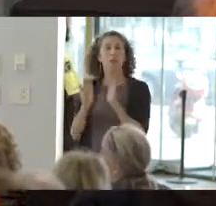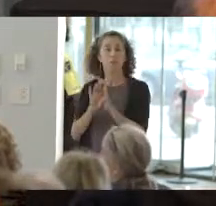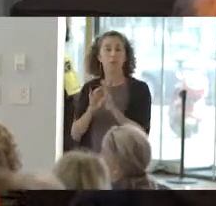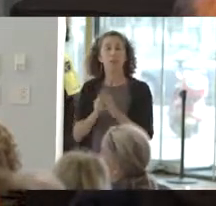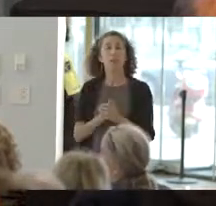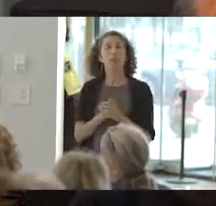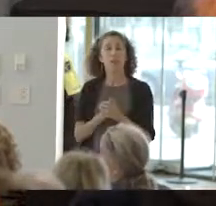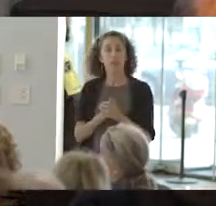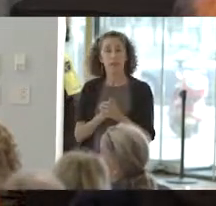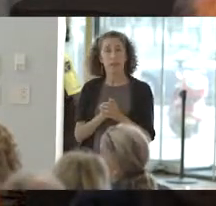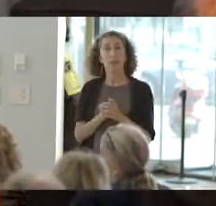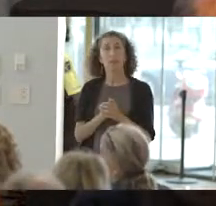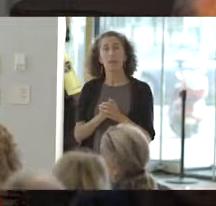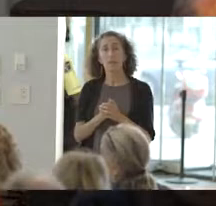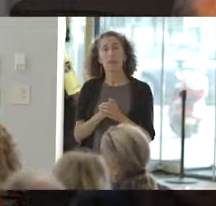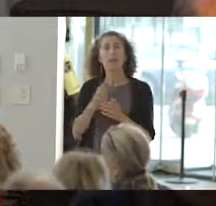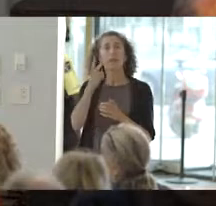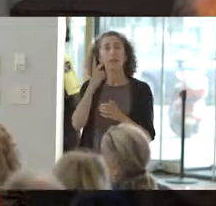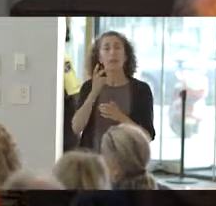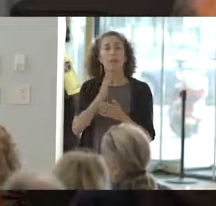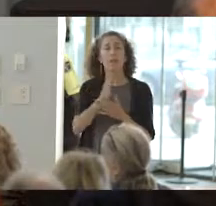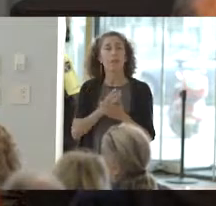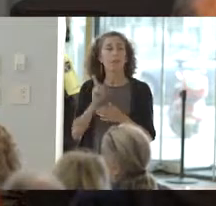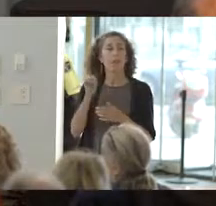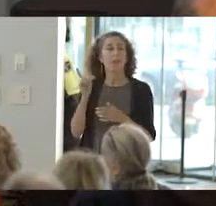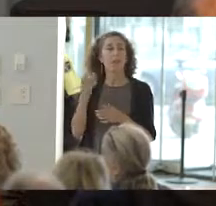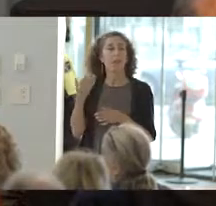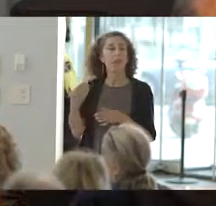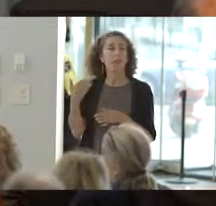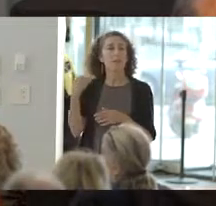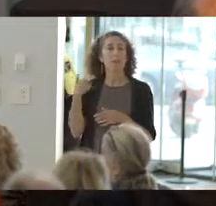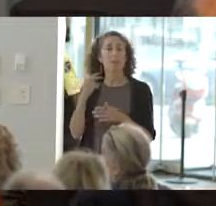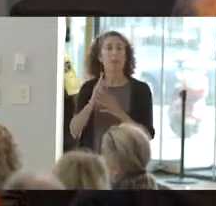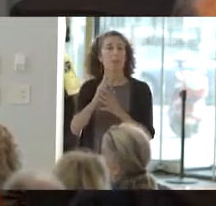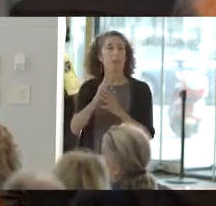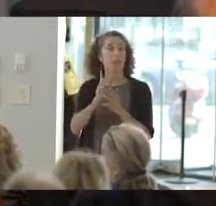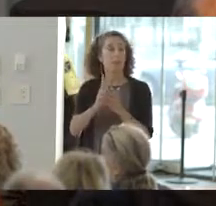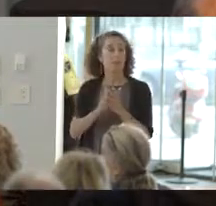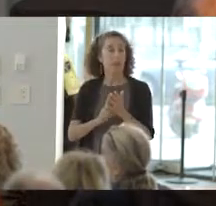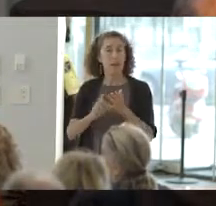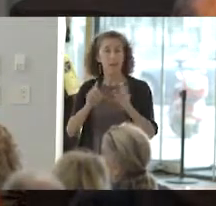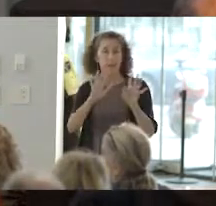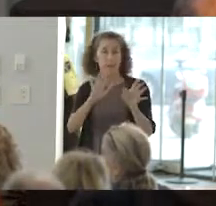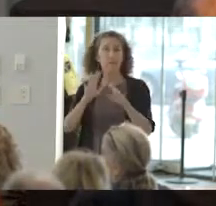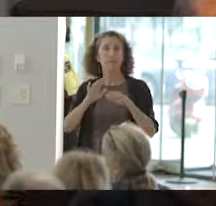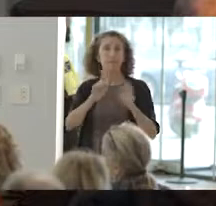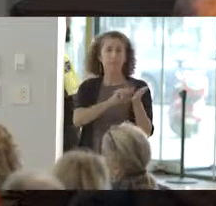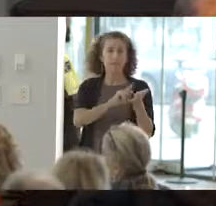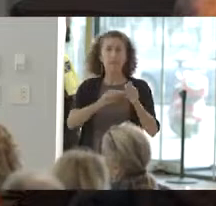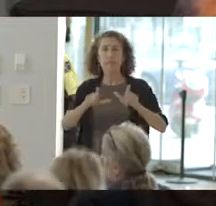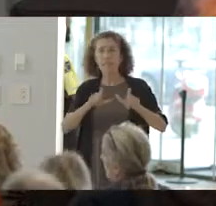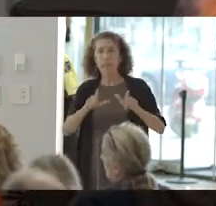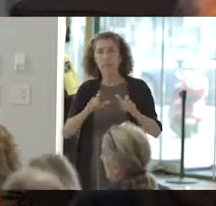the visuals that you've seen in the past meetings. And the design team has been studying those 500 comments, and we tried to integrate those comments